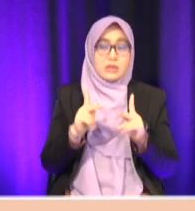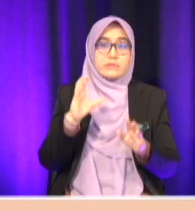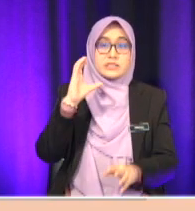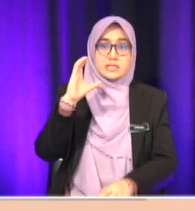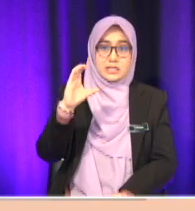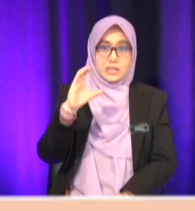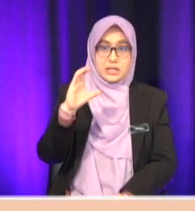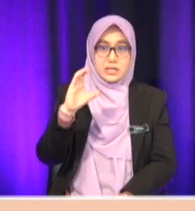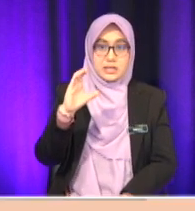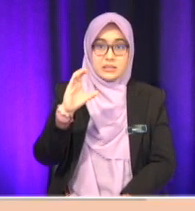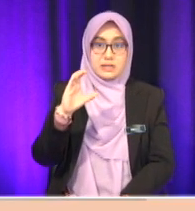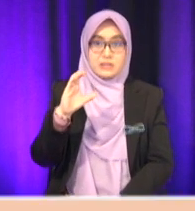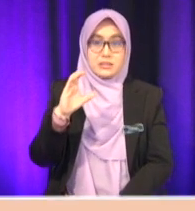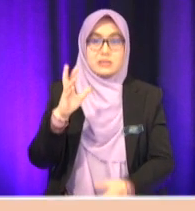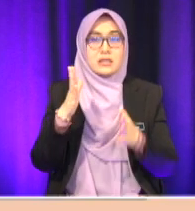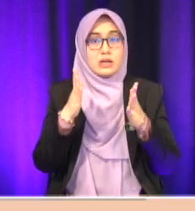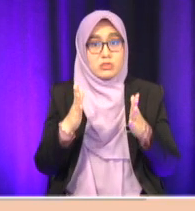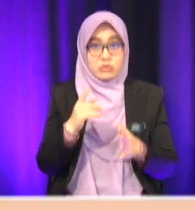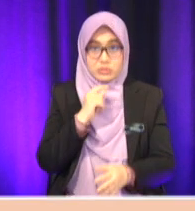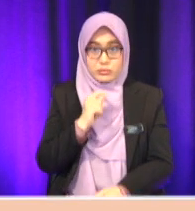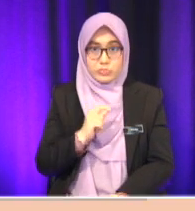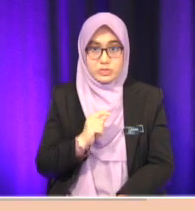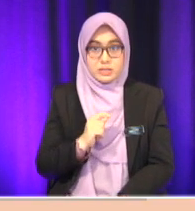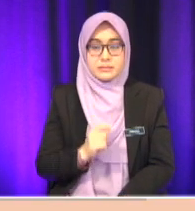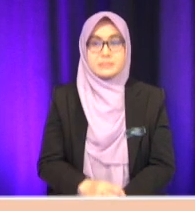is useful to think of ways to